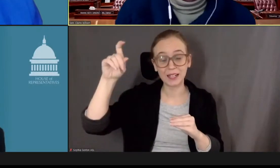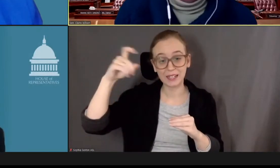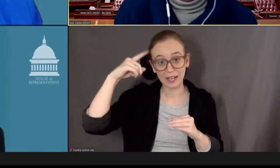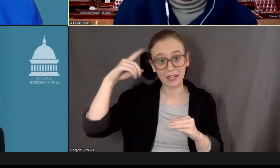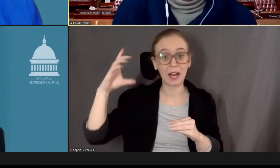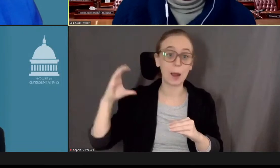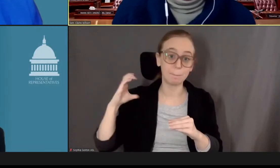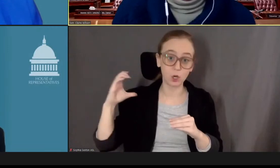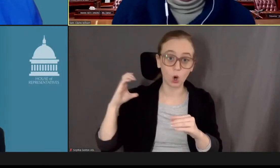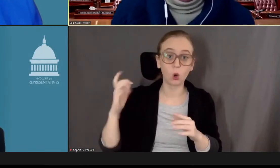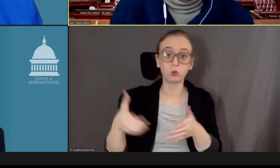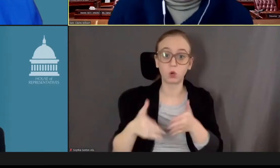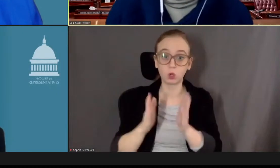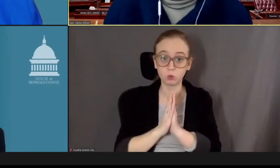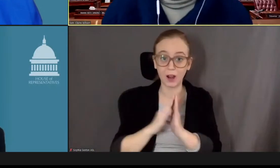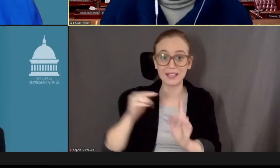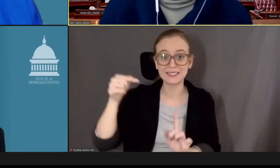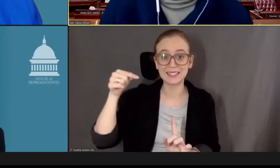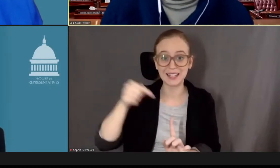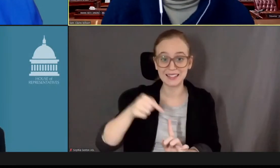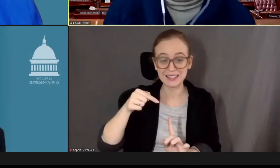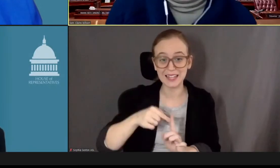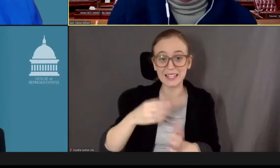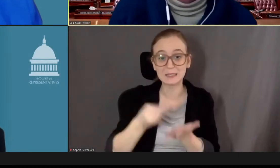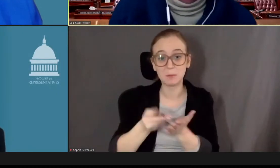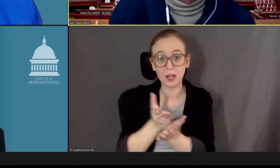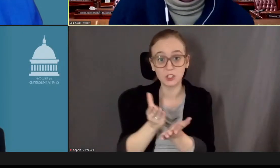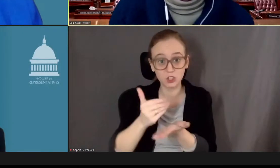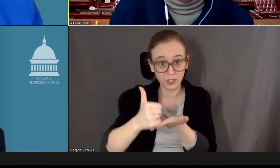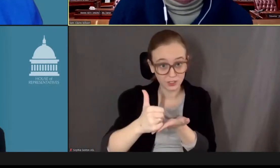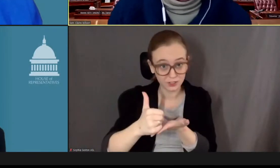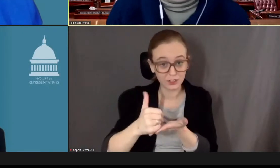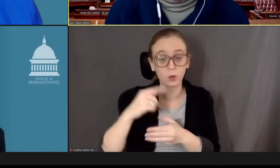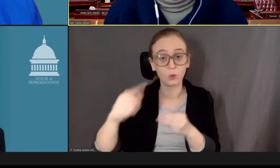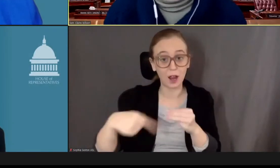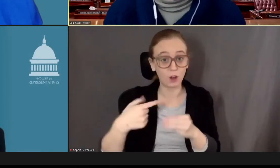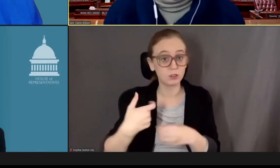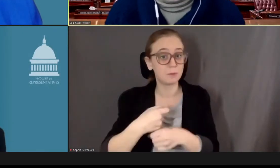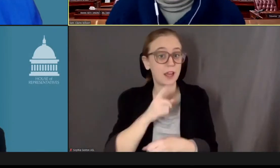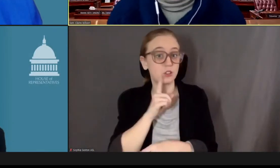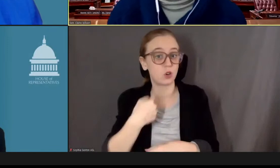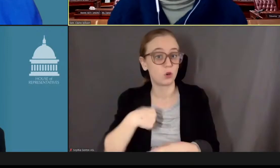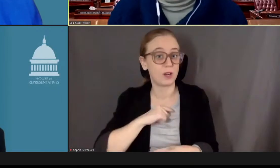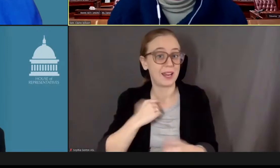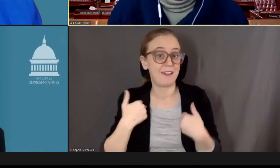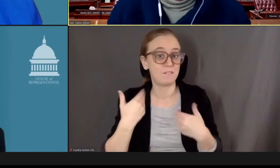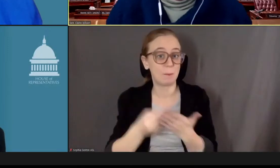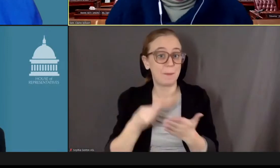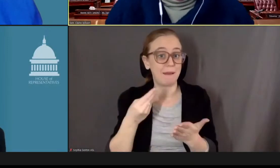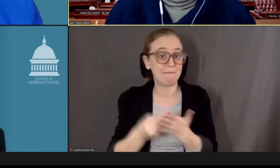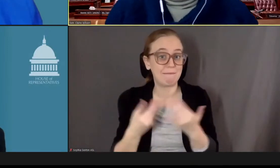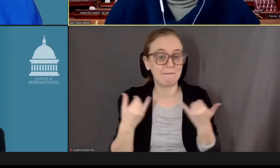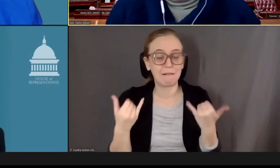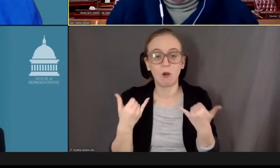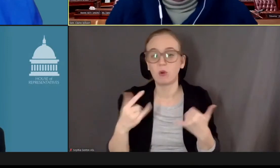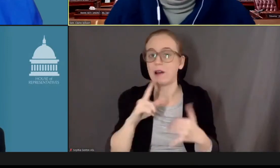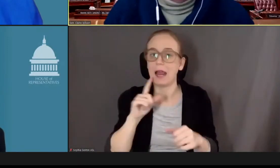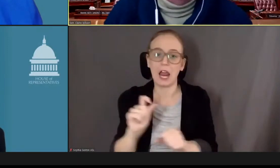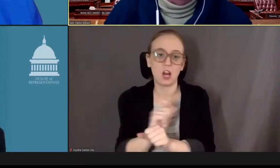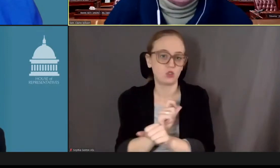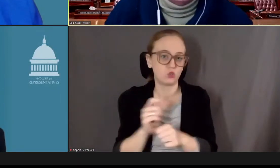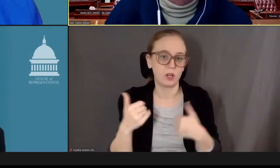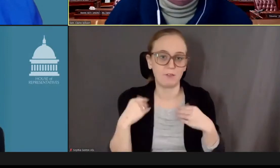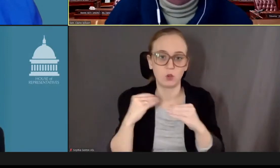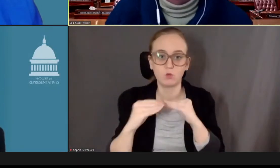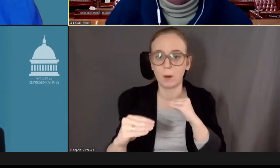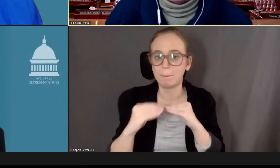around to make sure that we have the dollars now to actually do the repairs